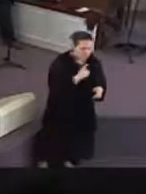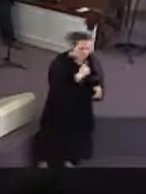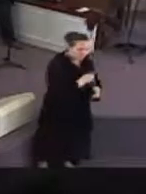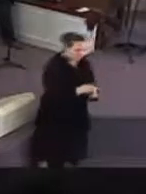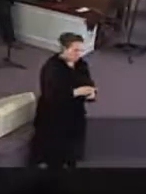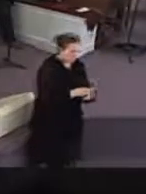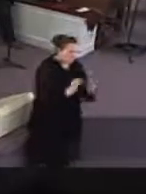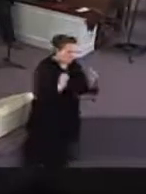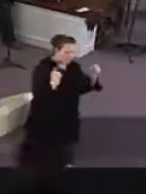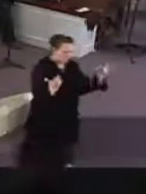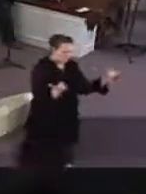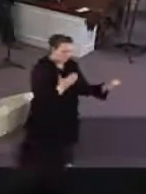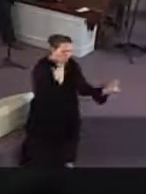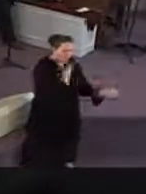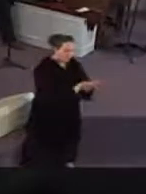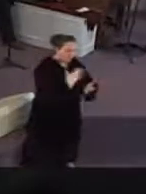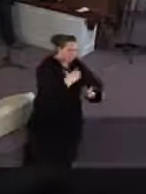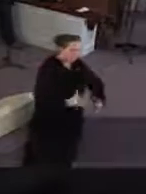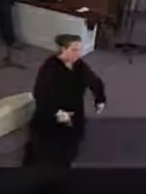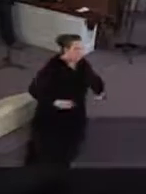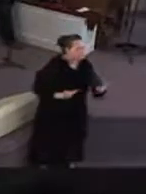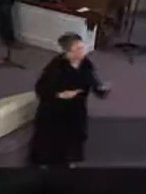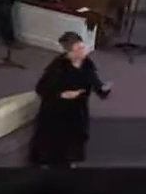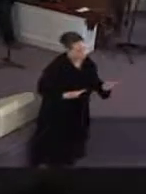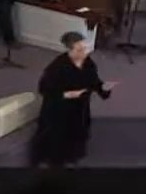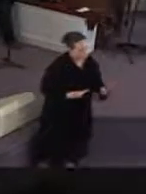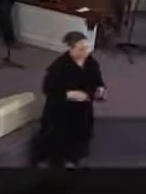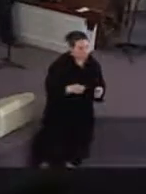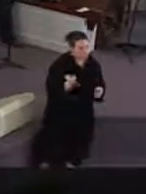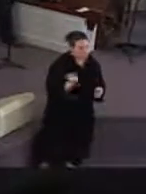all is well with my life. You got to make sure everything's well